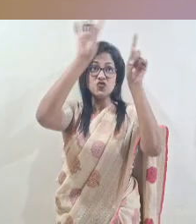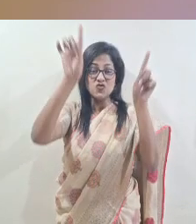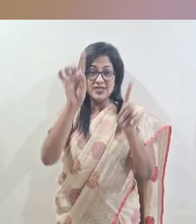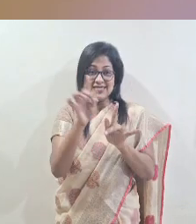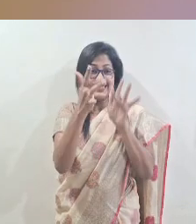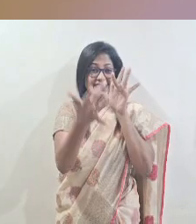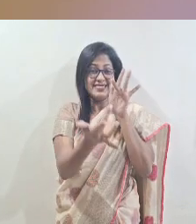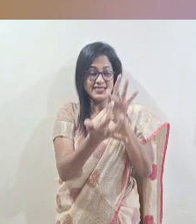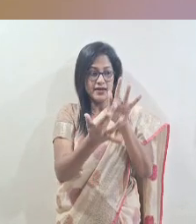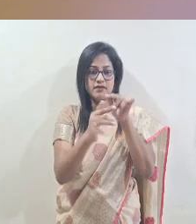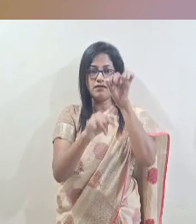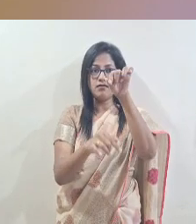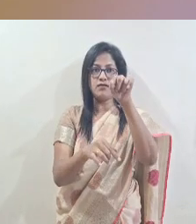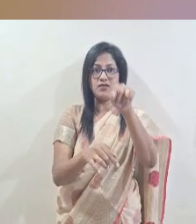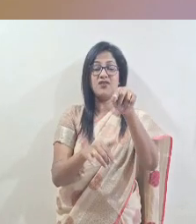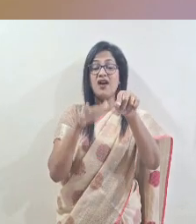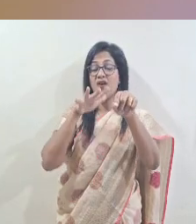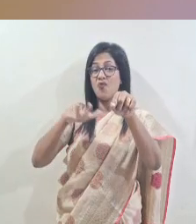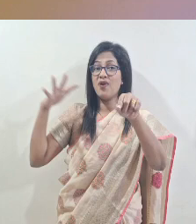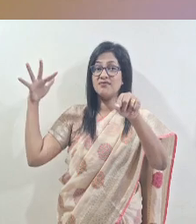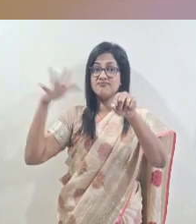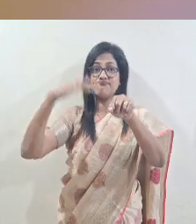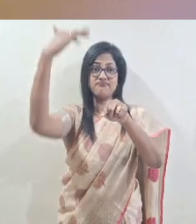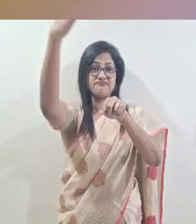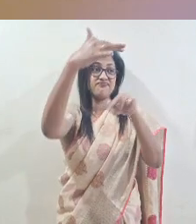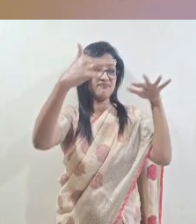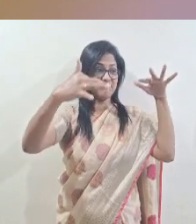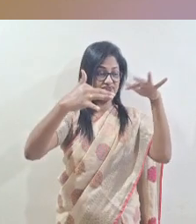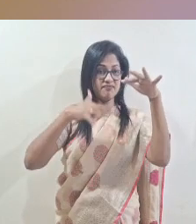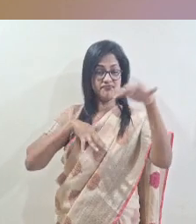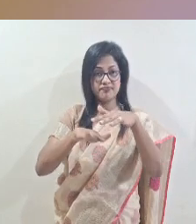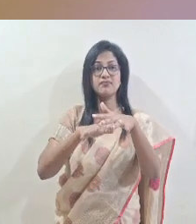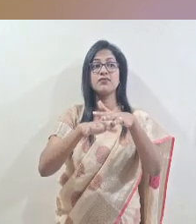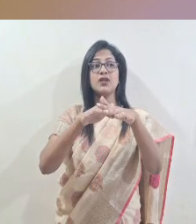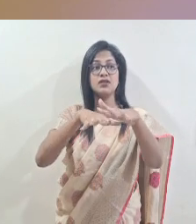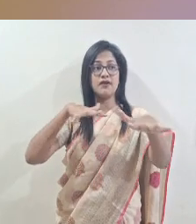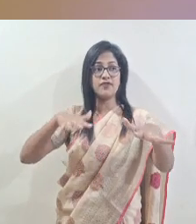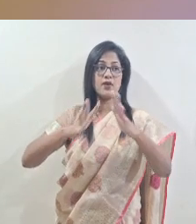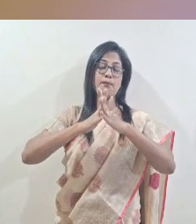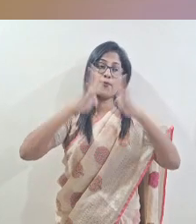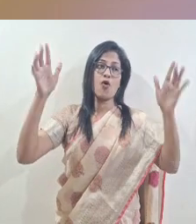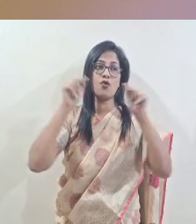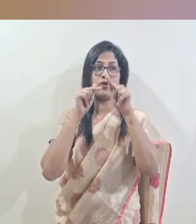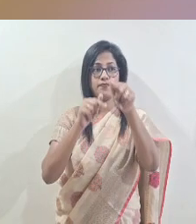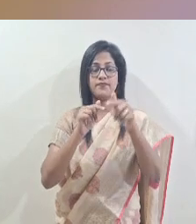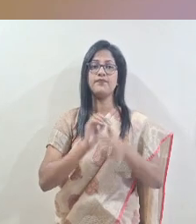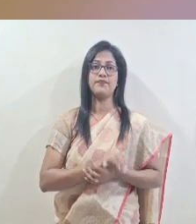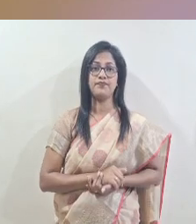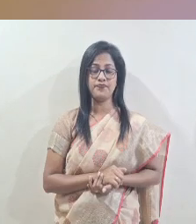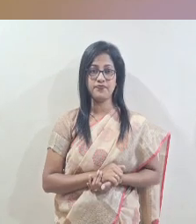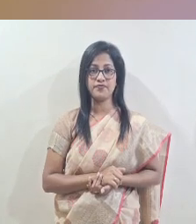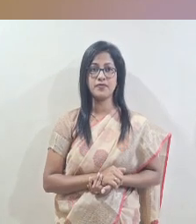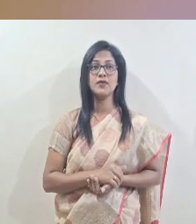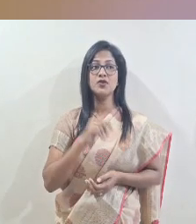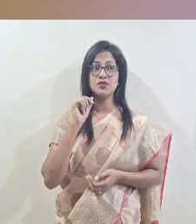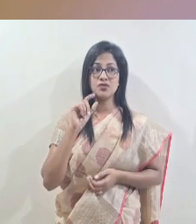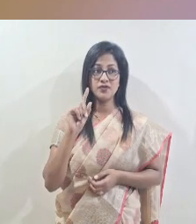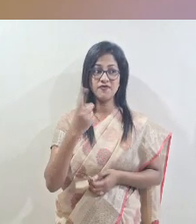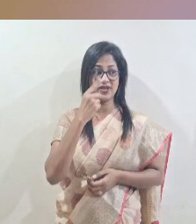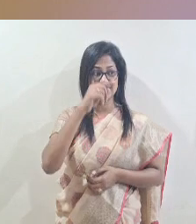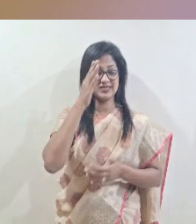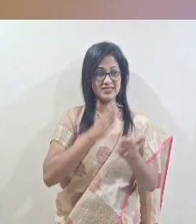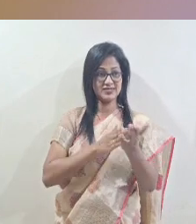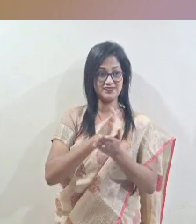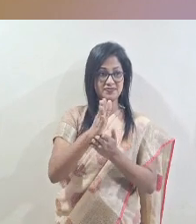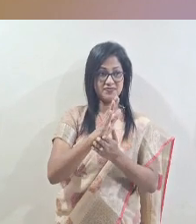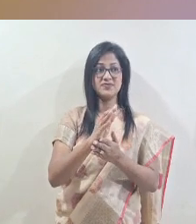potential to attract the freight traffic from all the corners of our country. So first part of our methodology